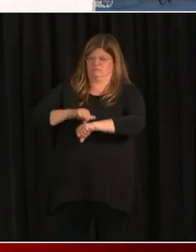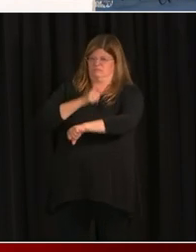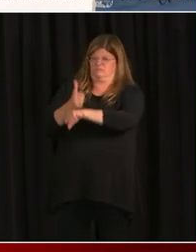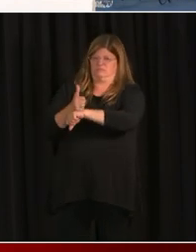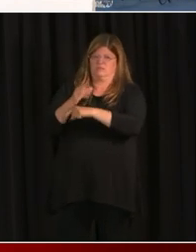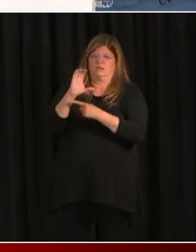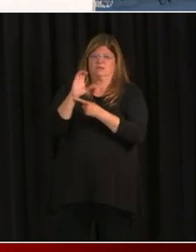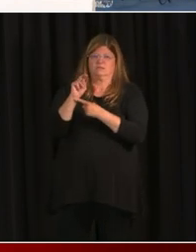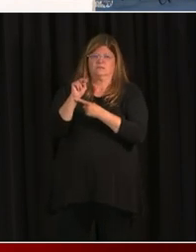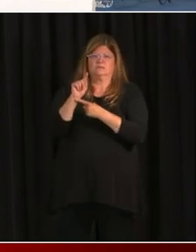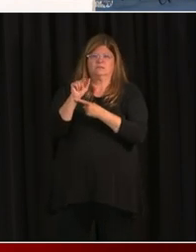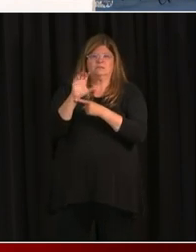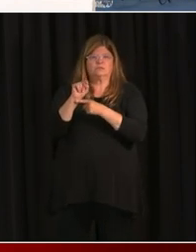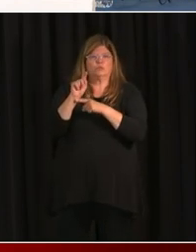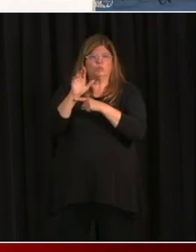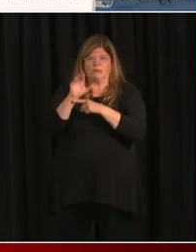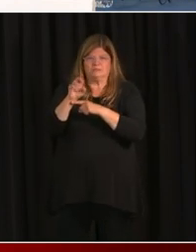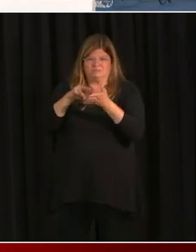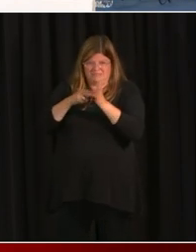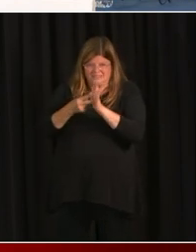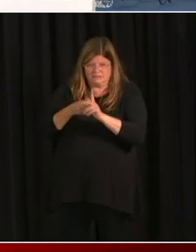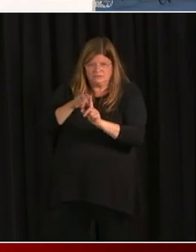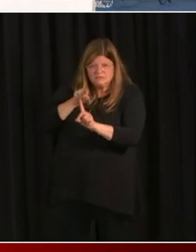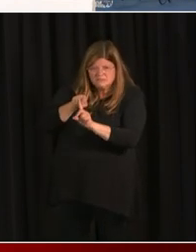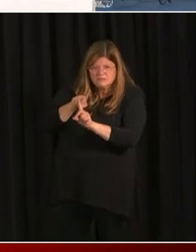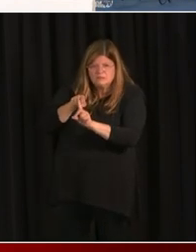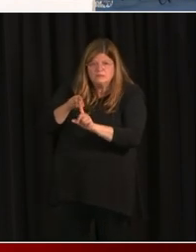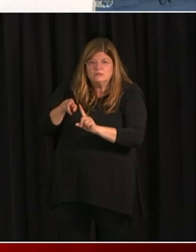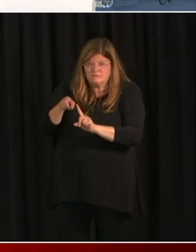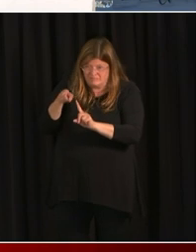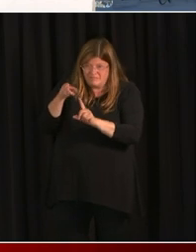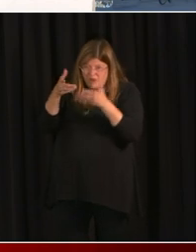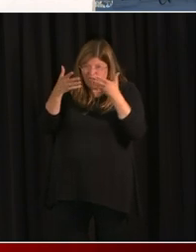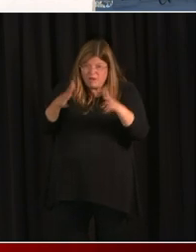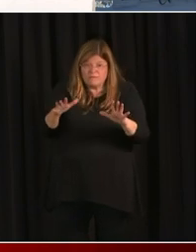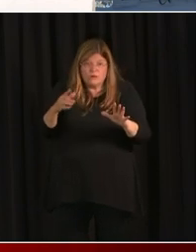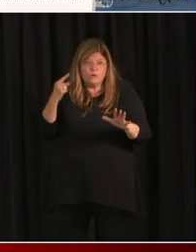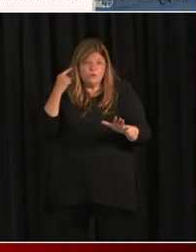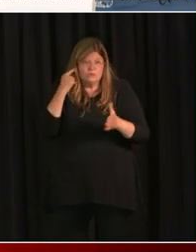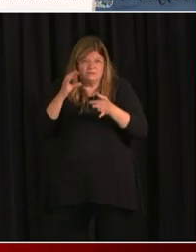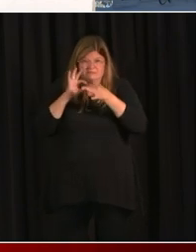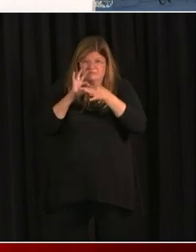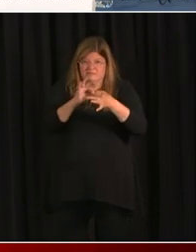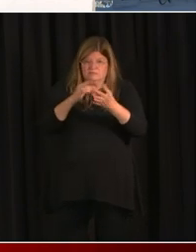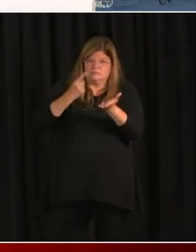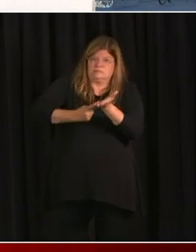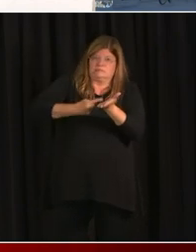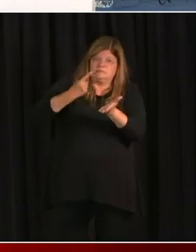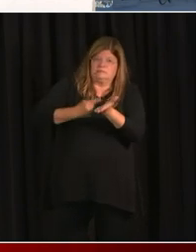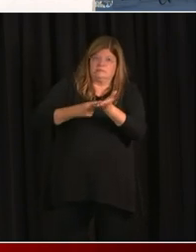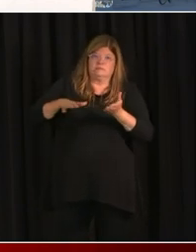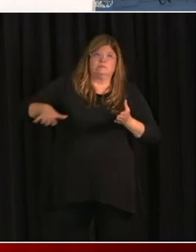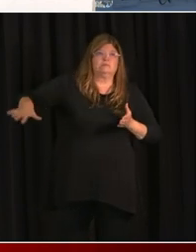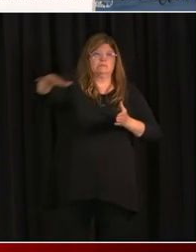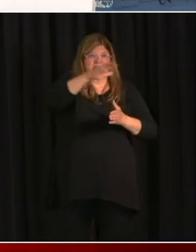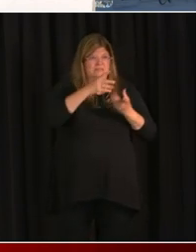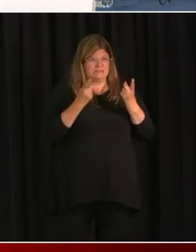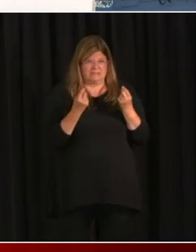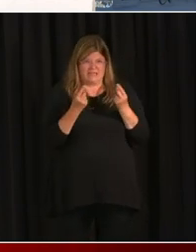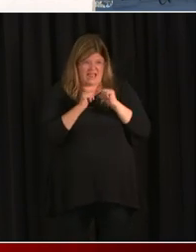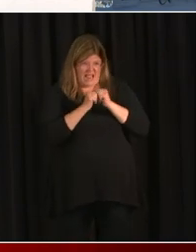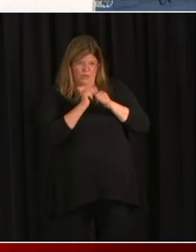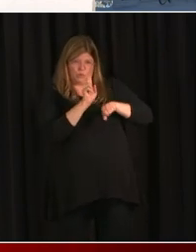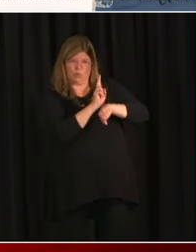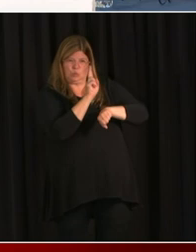metrics that we look at, and you may have heard some of this conversation nationally around contact tracing efforts. We're going to be